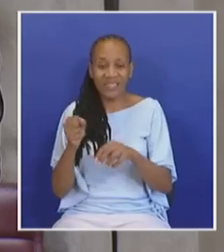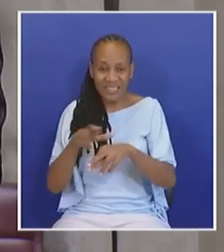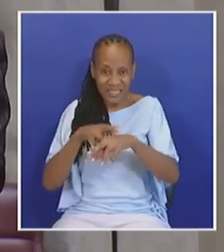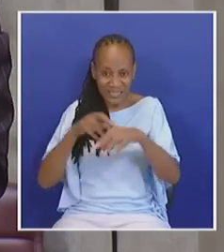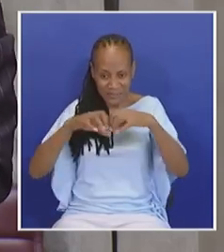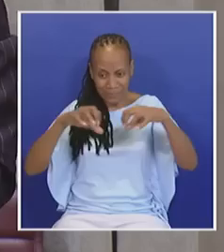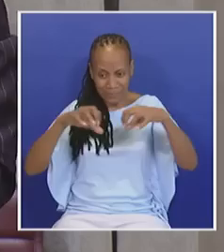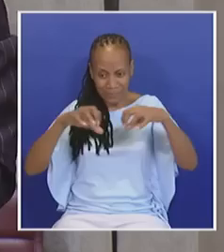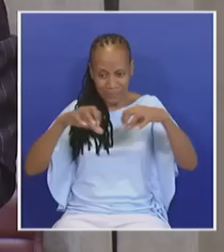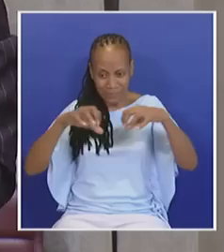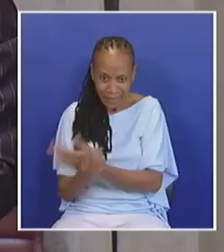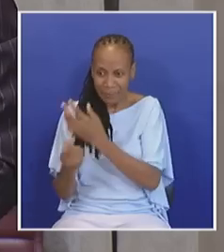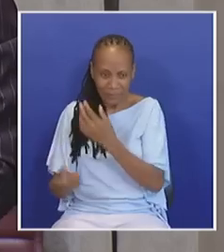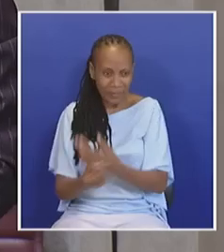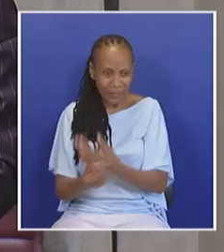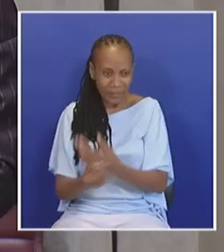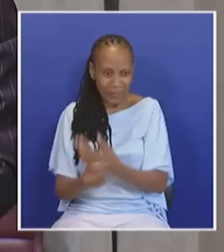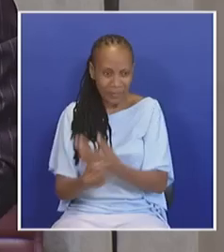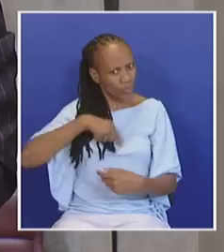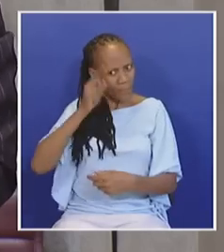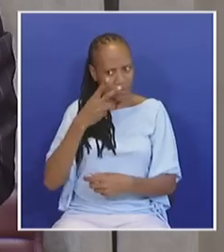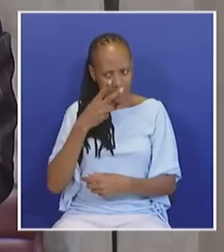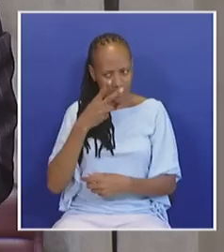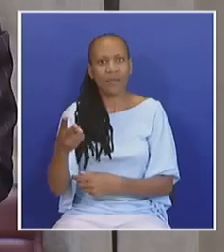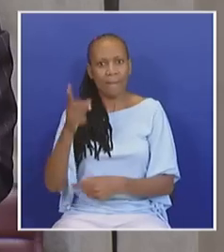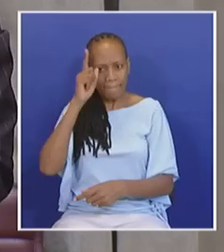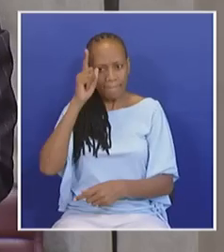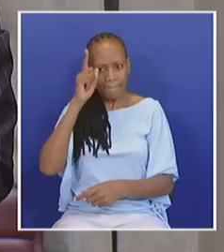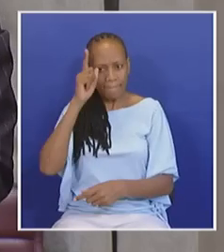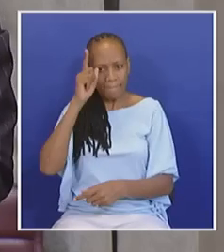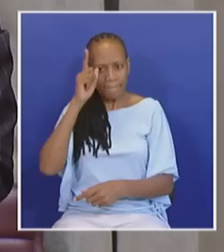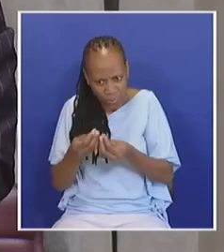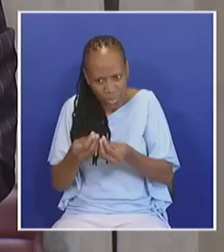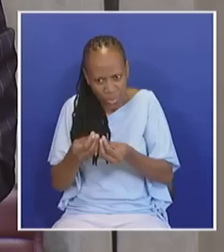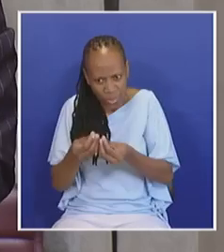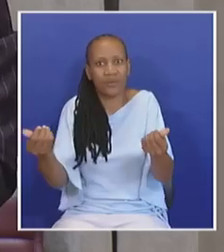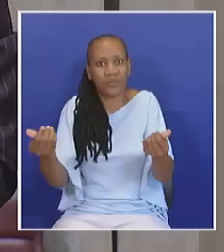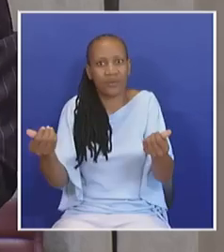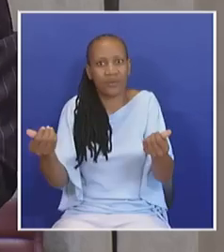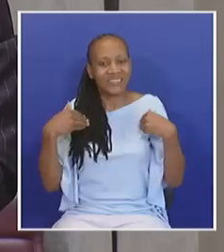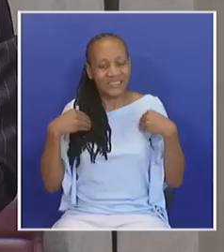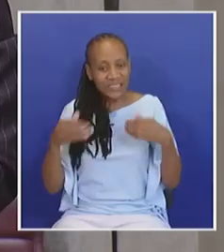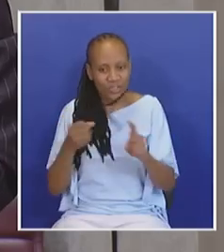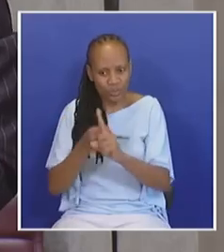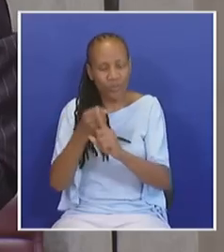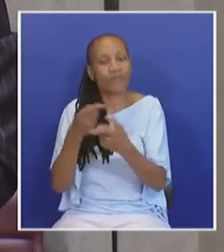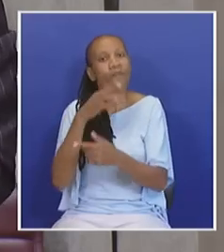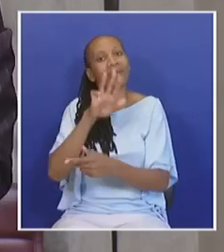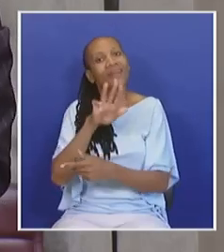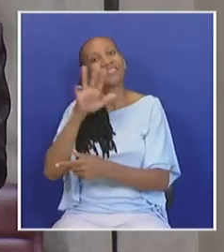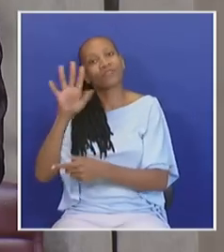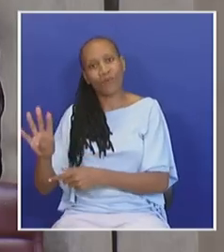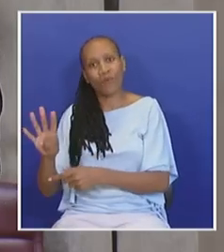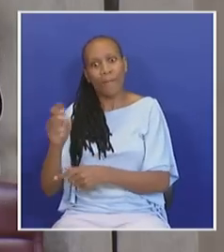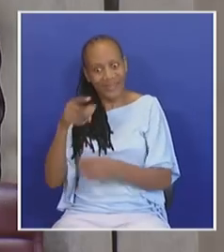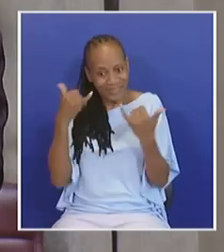mere resurgence of a phenomenon that had otherwise died in 1994. The fact is that racism is still alive and well in our